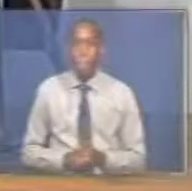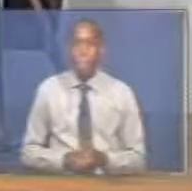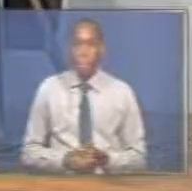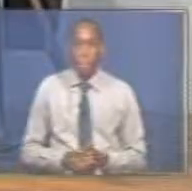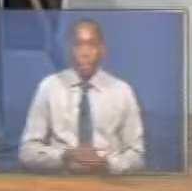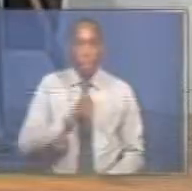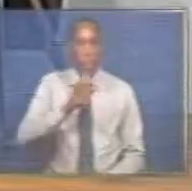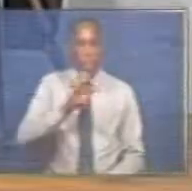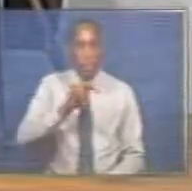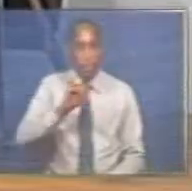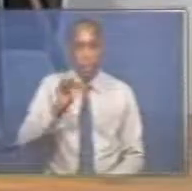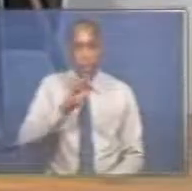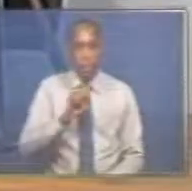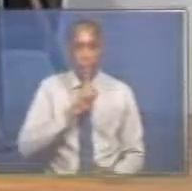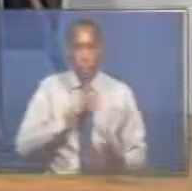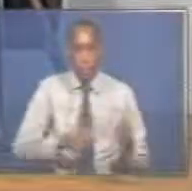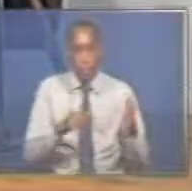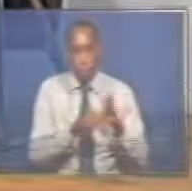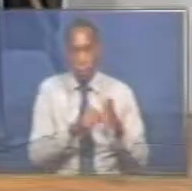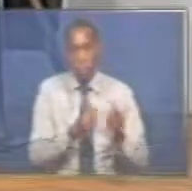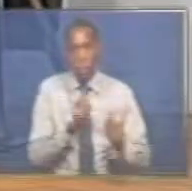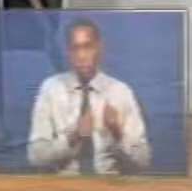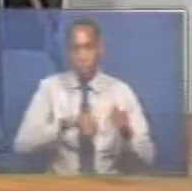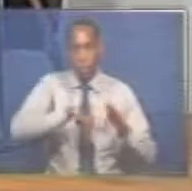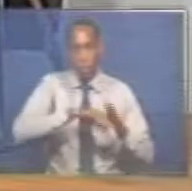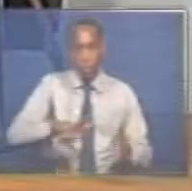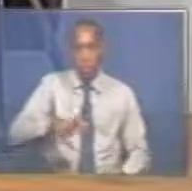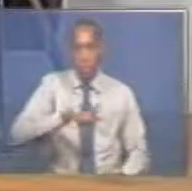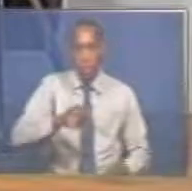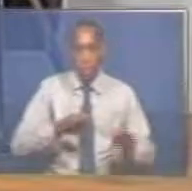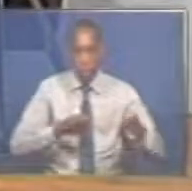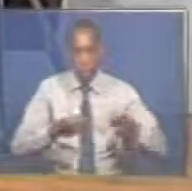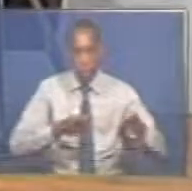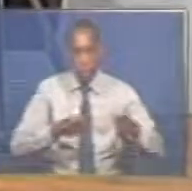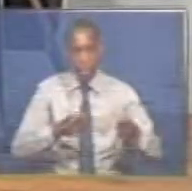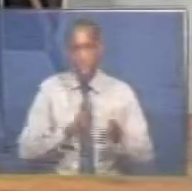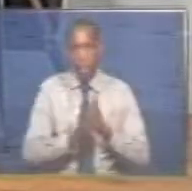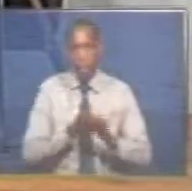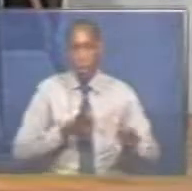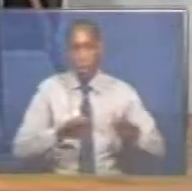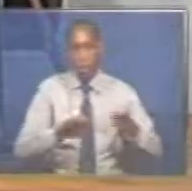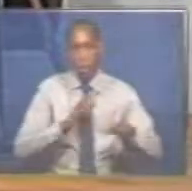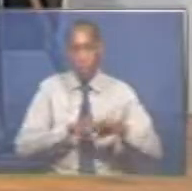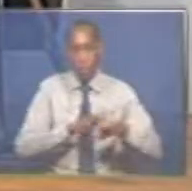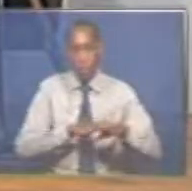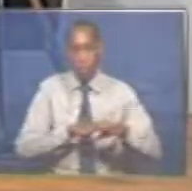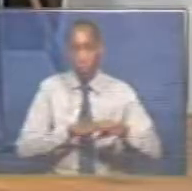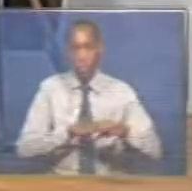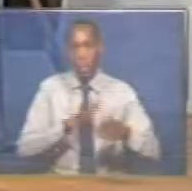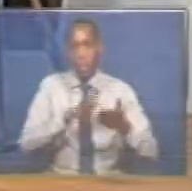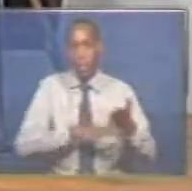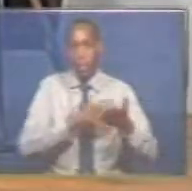Dennis mentioned that some of the problems maybe the football locally is the management. There's no proper management, that, you know, it's all about the